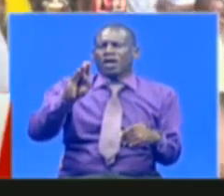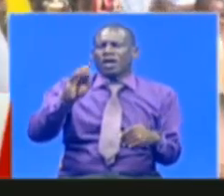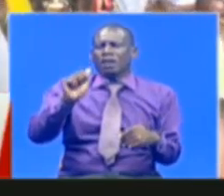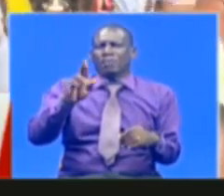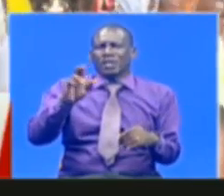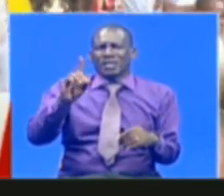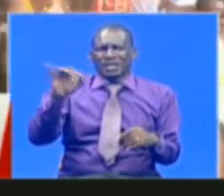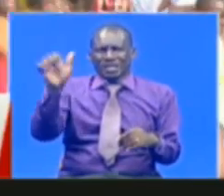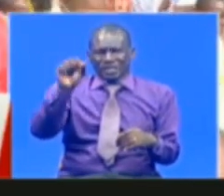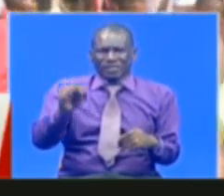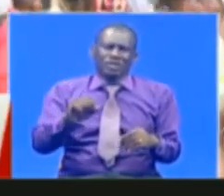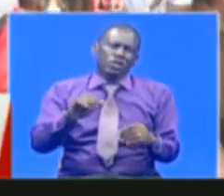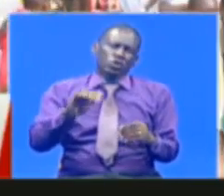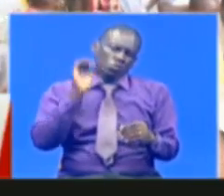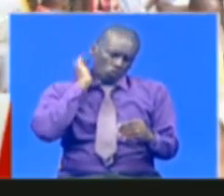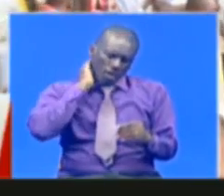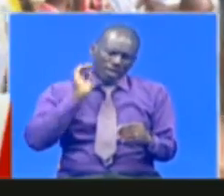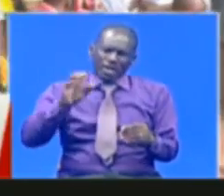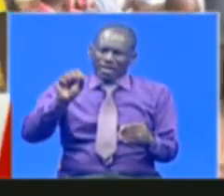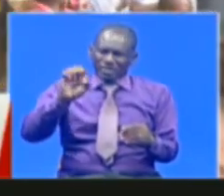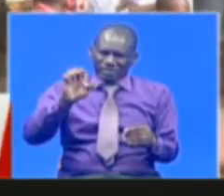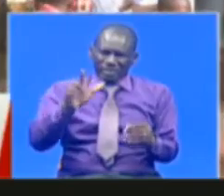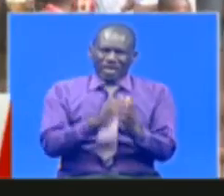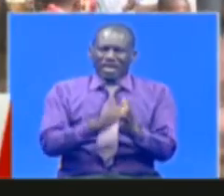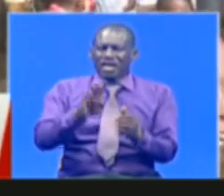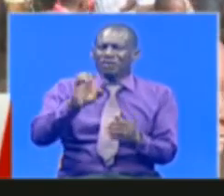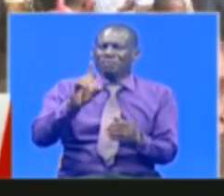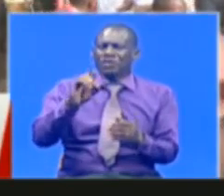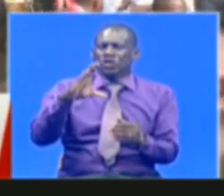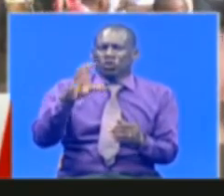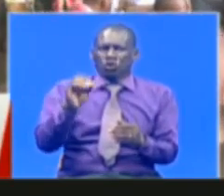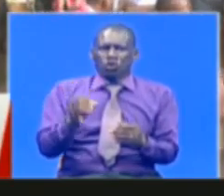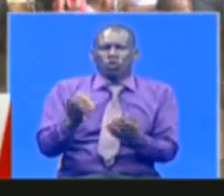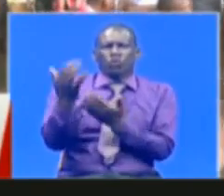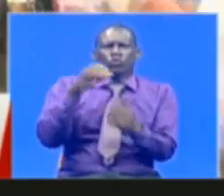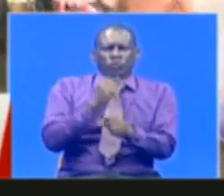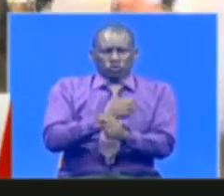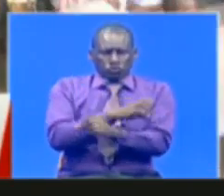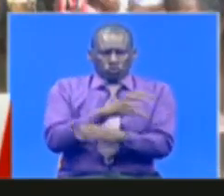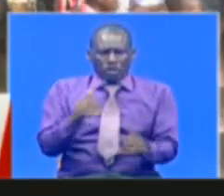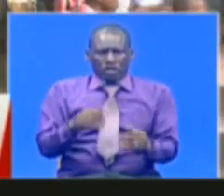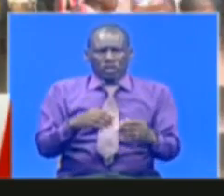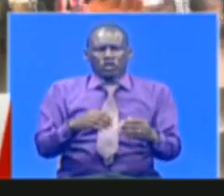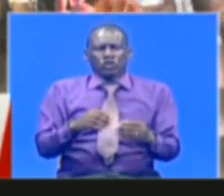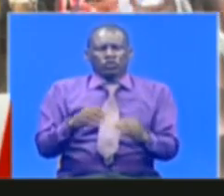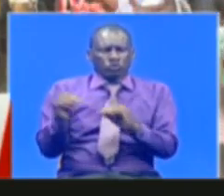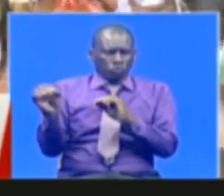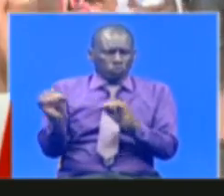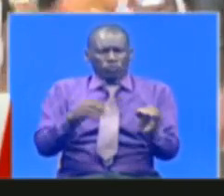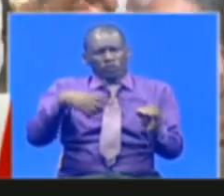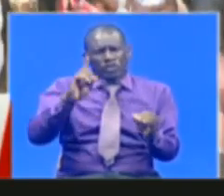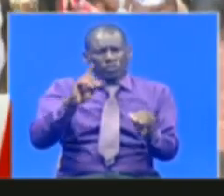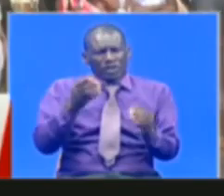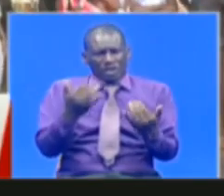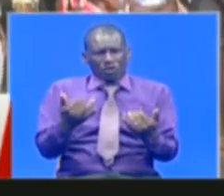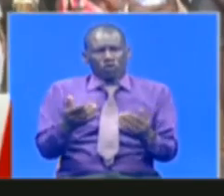Bidco and Murang'a Seal, and we hope they do the as they have done to Division 1 and they win. If they win, we